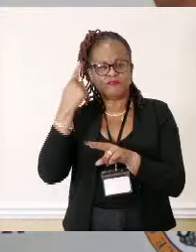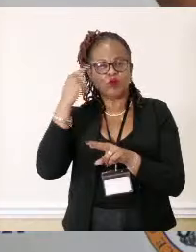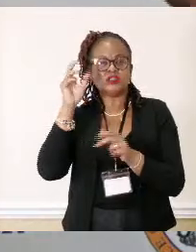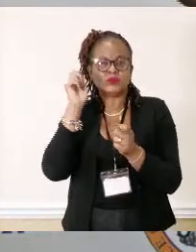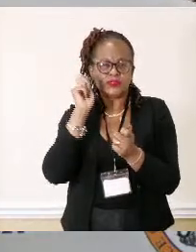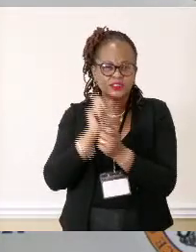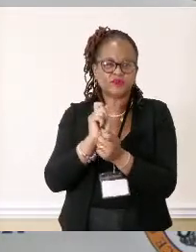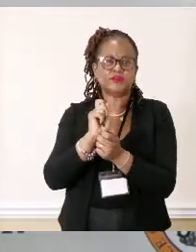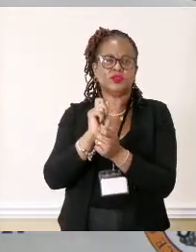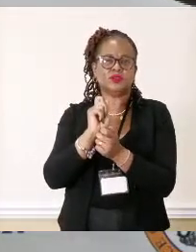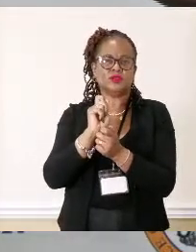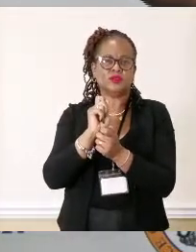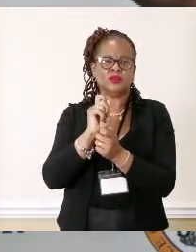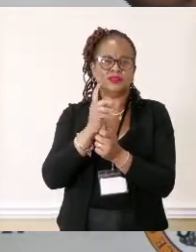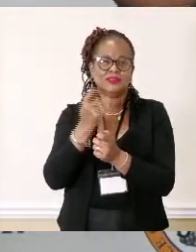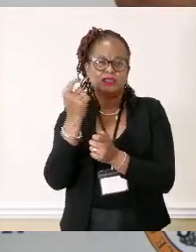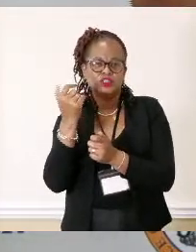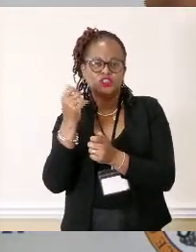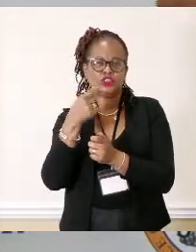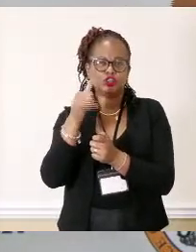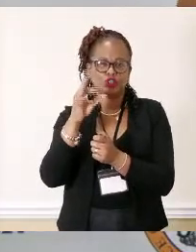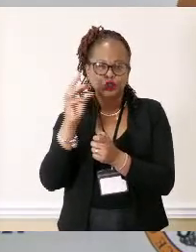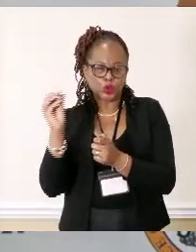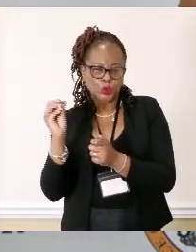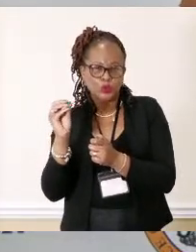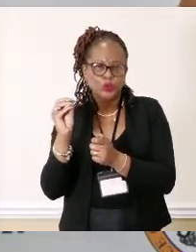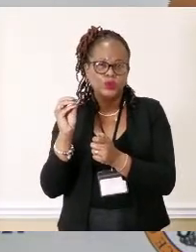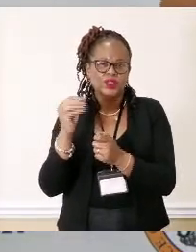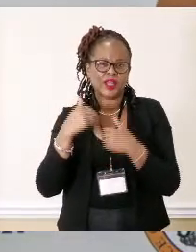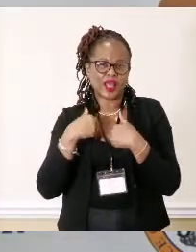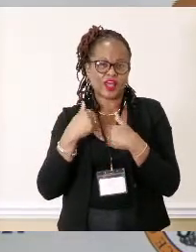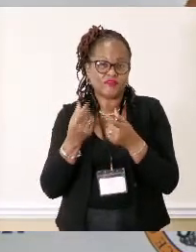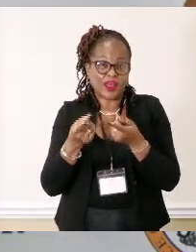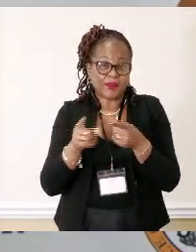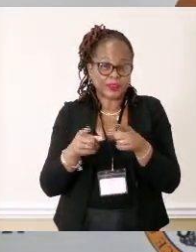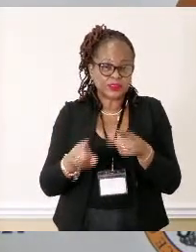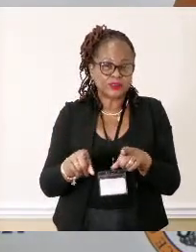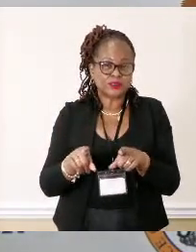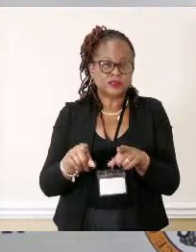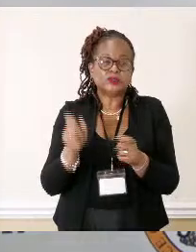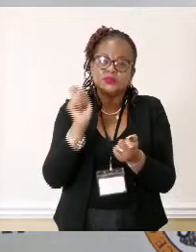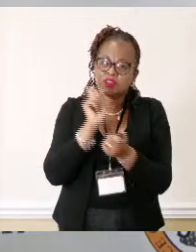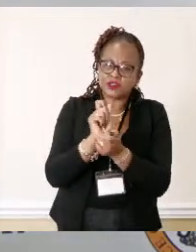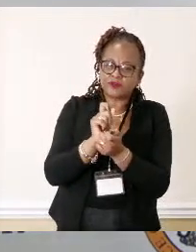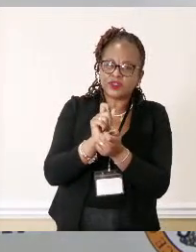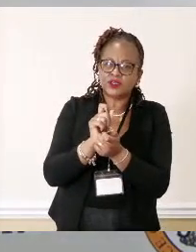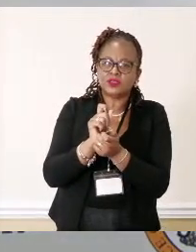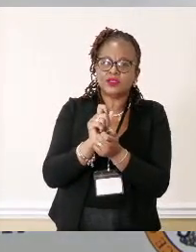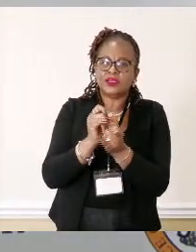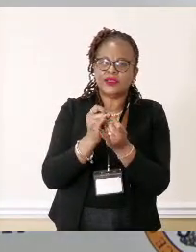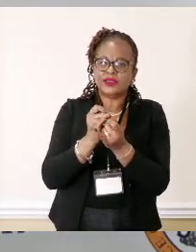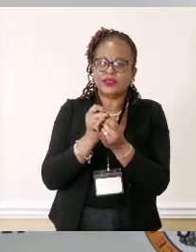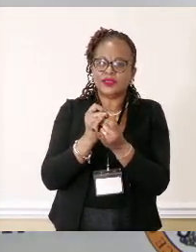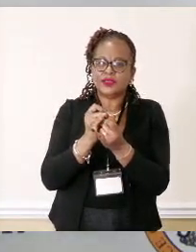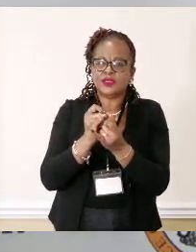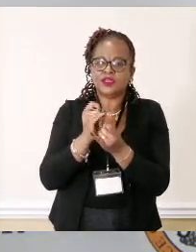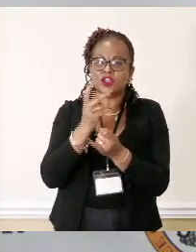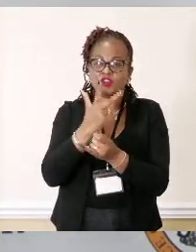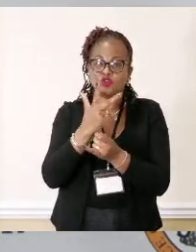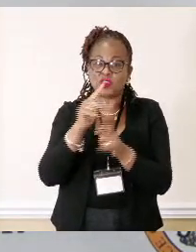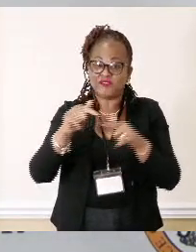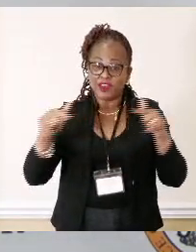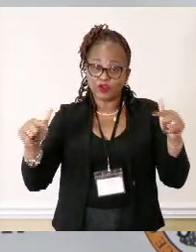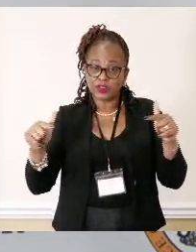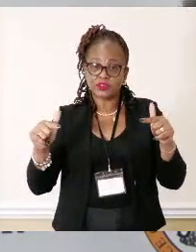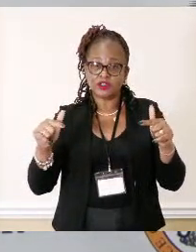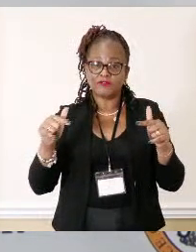specific mutation, a deletion in the genome that has occurred specifically and independently in the 3 variants